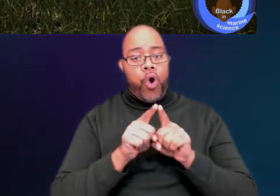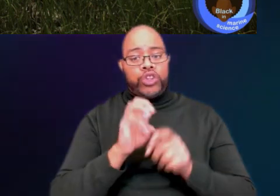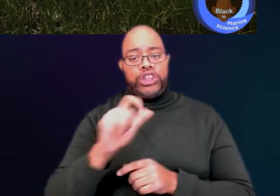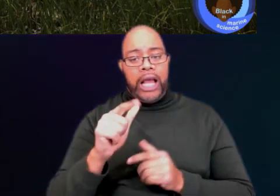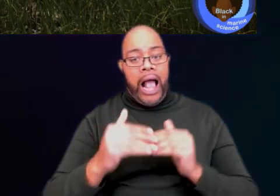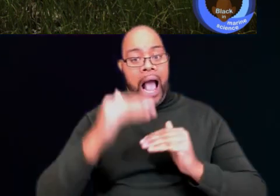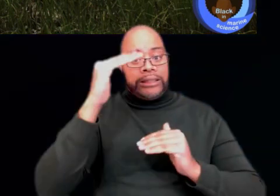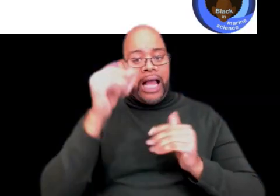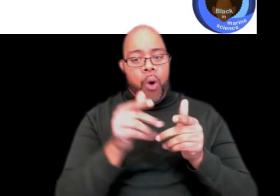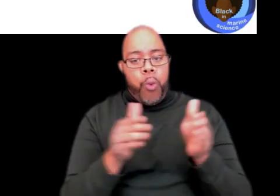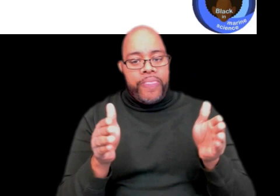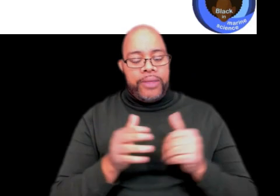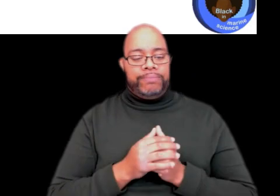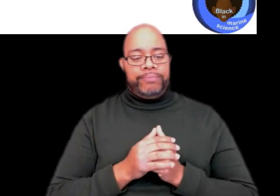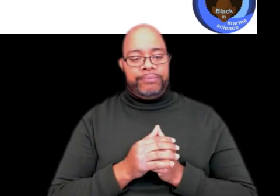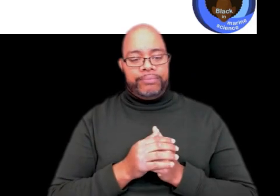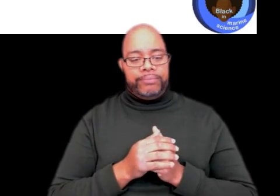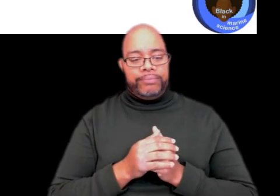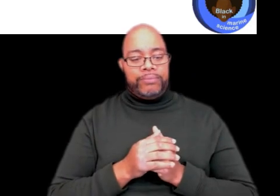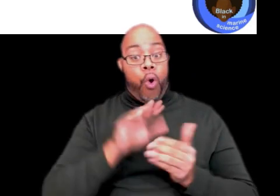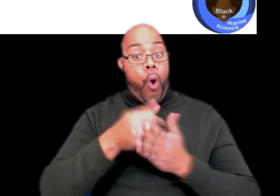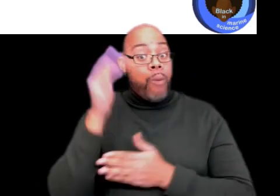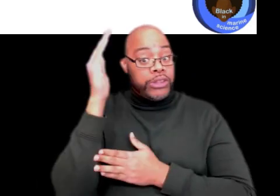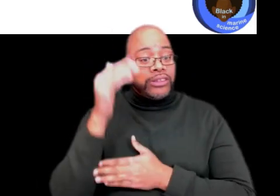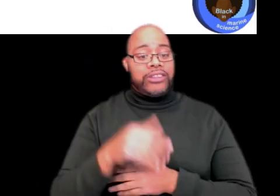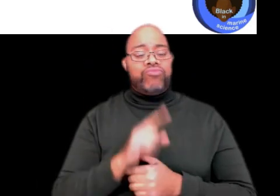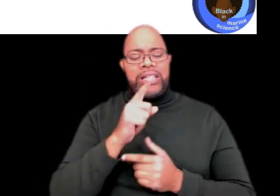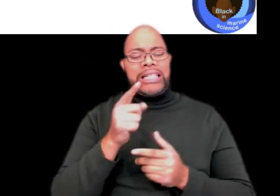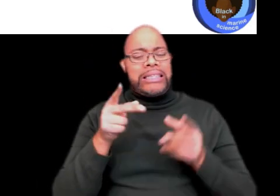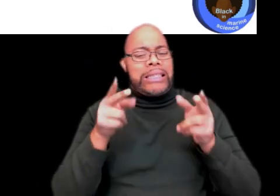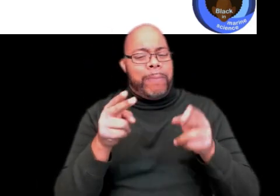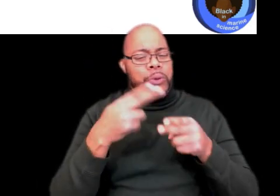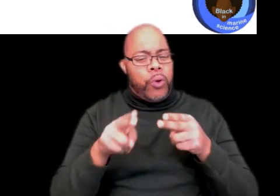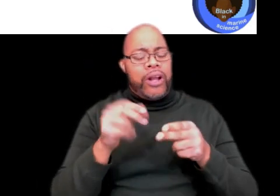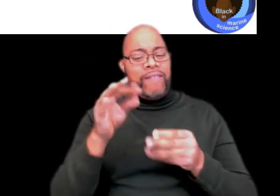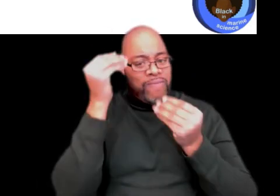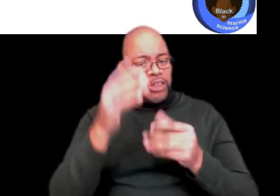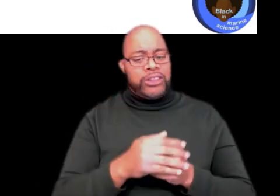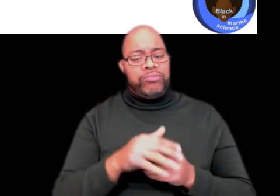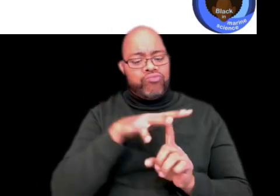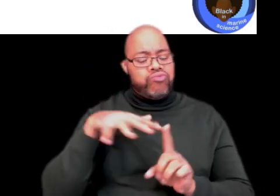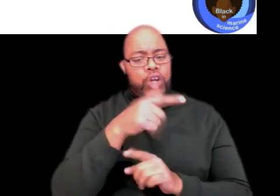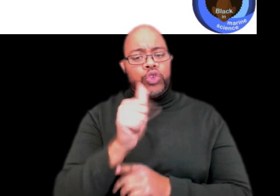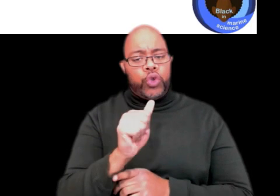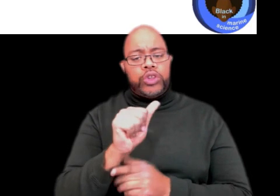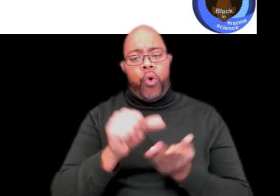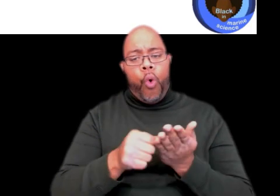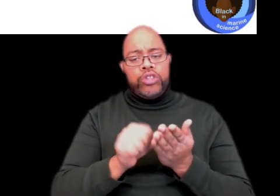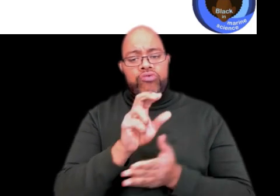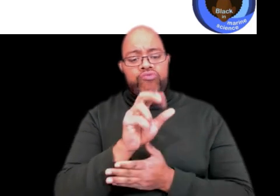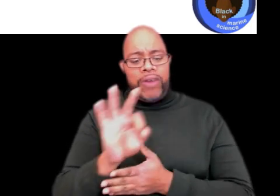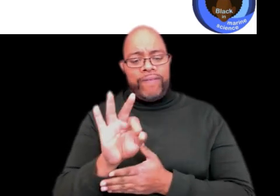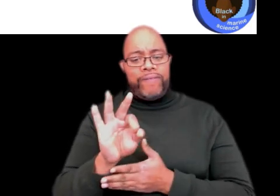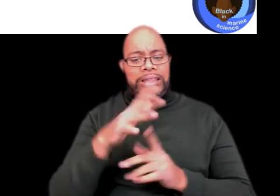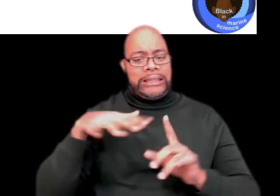heights and widths. This whole presentation has just been a snippet of information surrounding Georgia's oyster reef